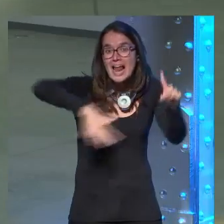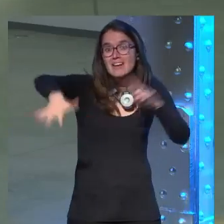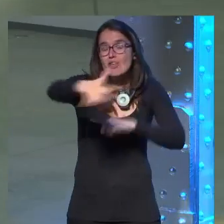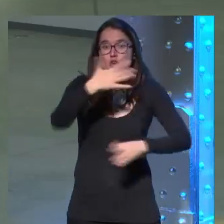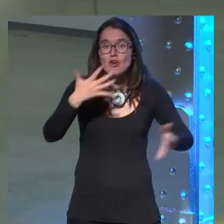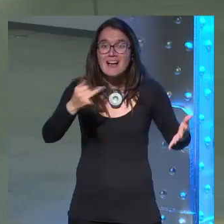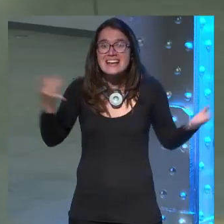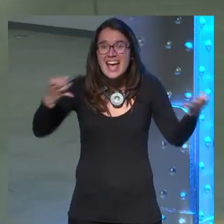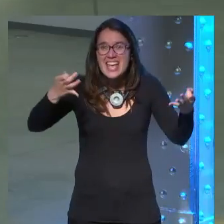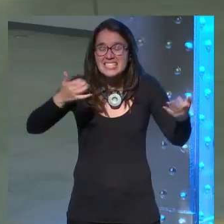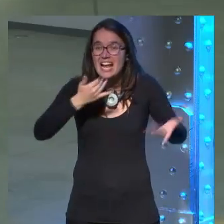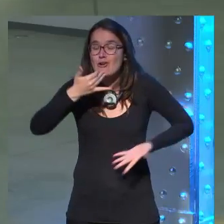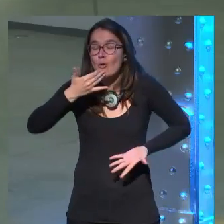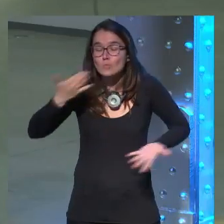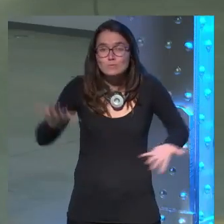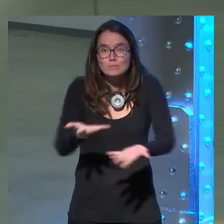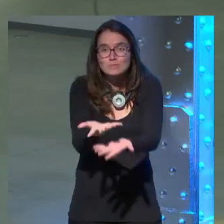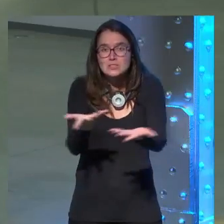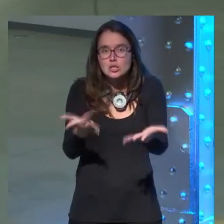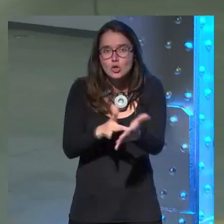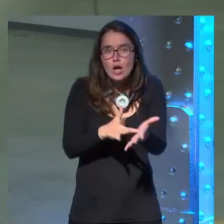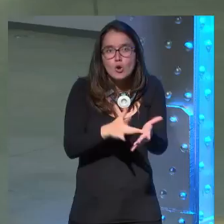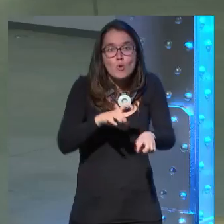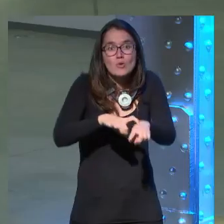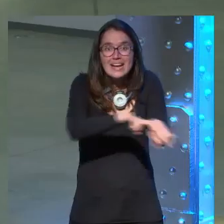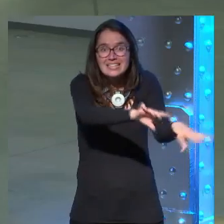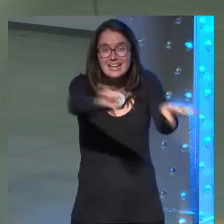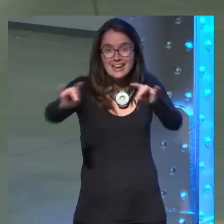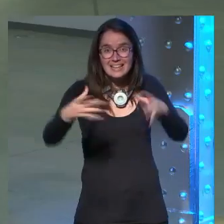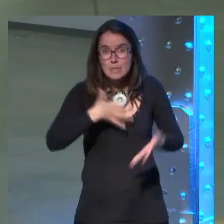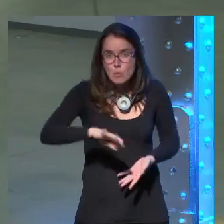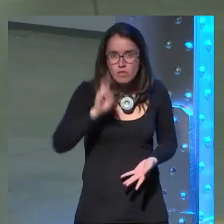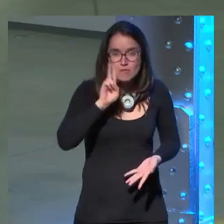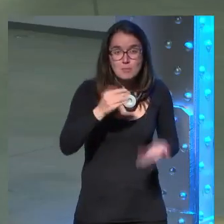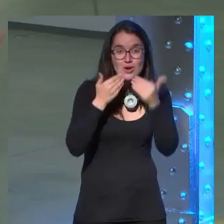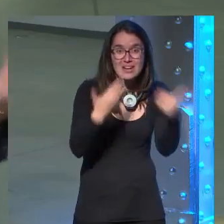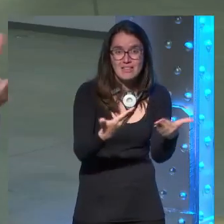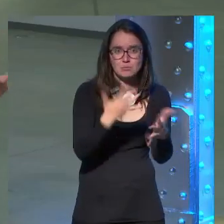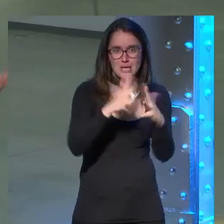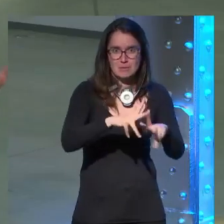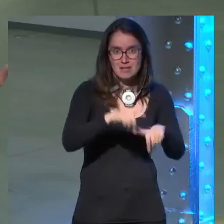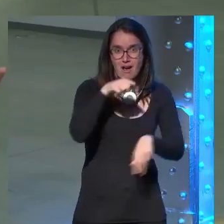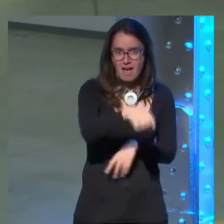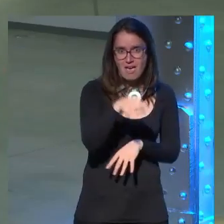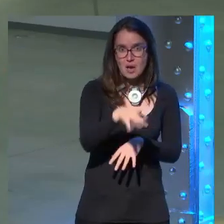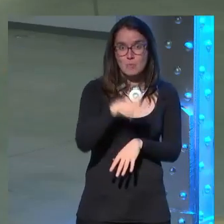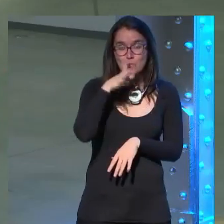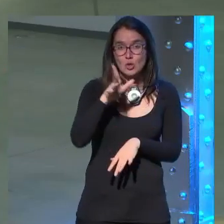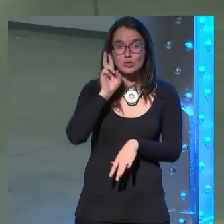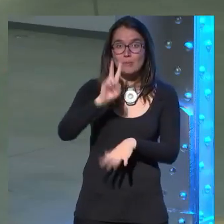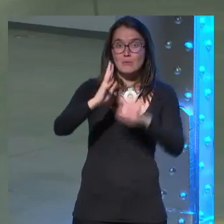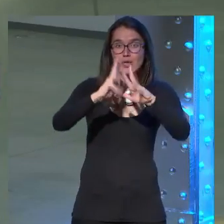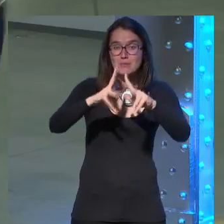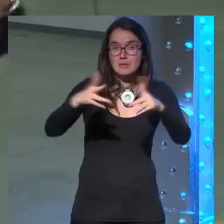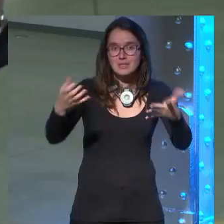of mathematics. And this is sort of why we're seeing mathematics everywhere. It's